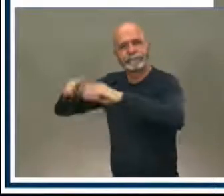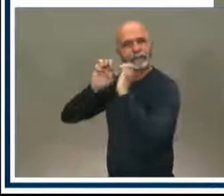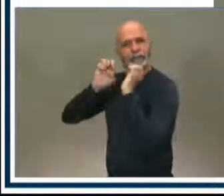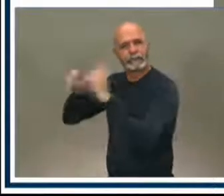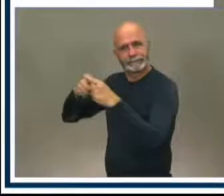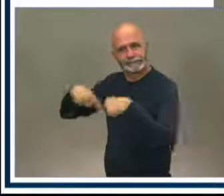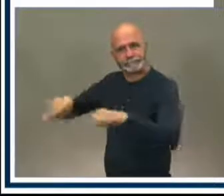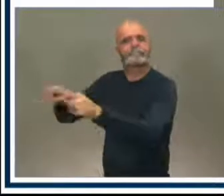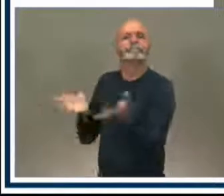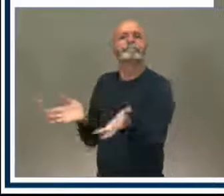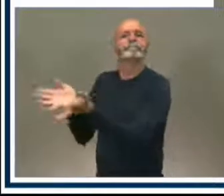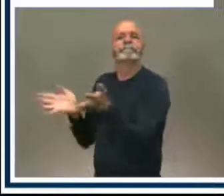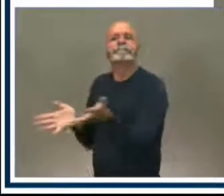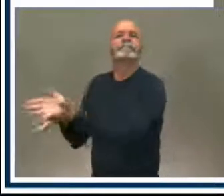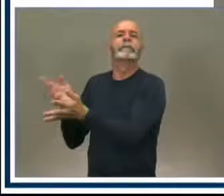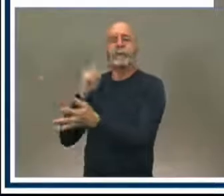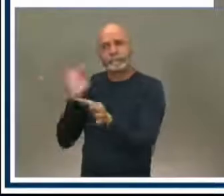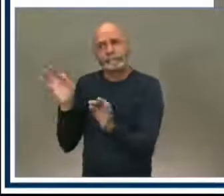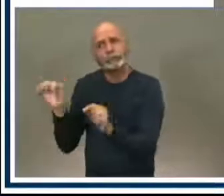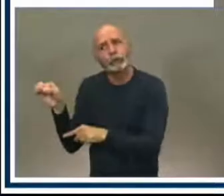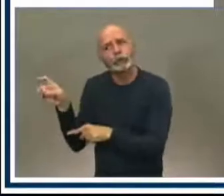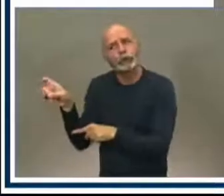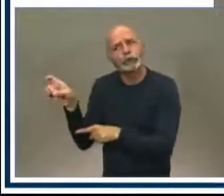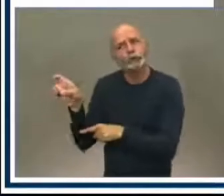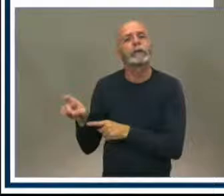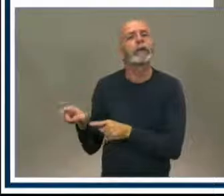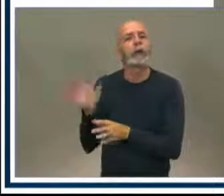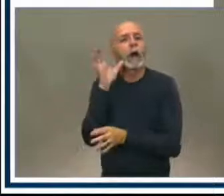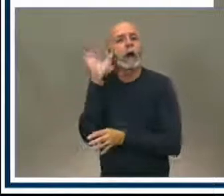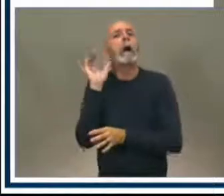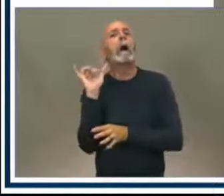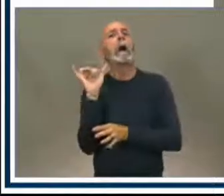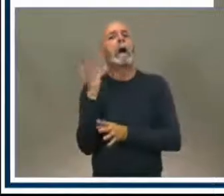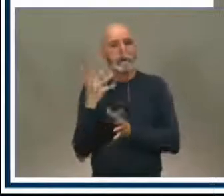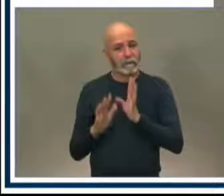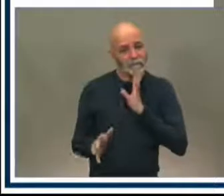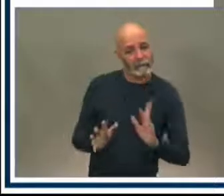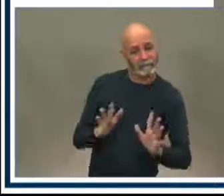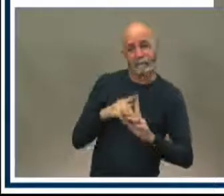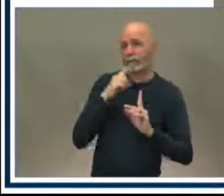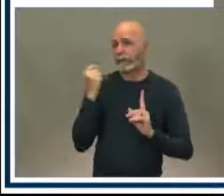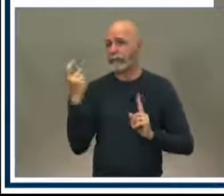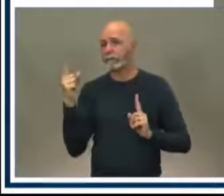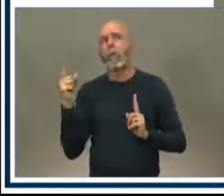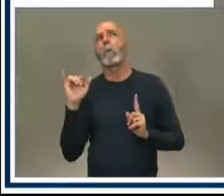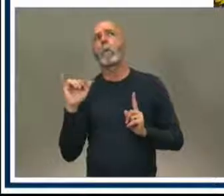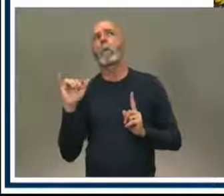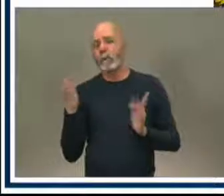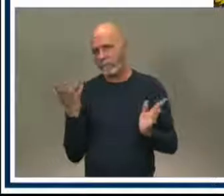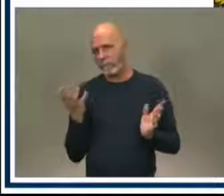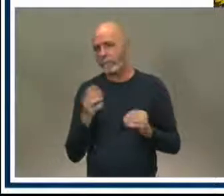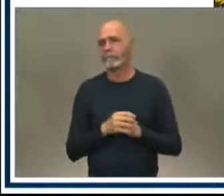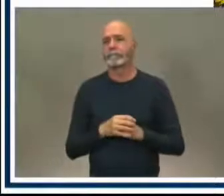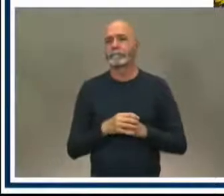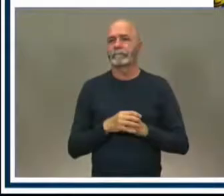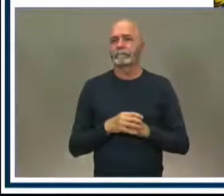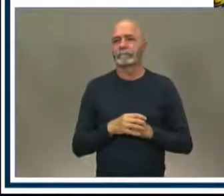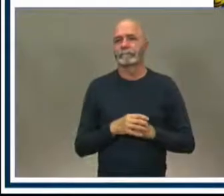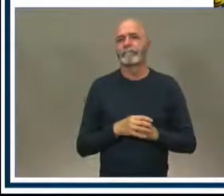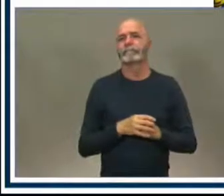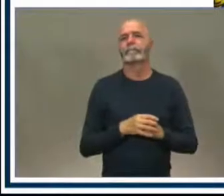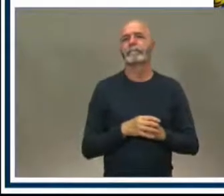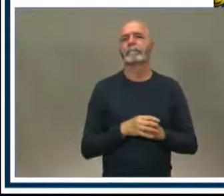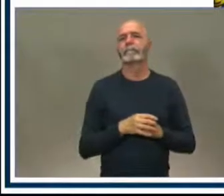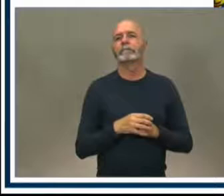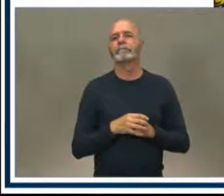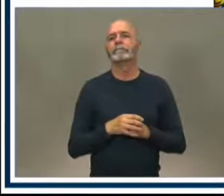around the importance of vaccinating kids 5 to 11 when they get that opportunity. What's your understanding in the faith communities of this